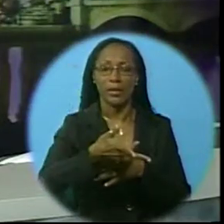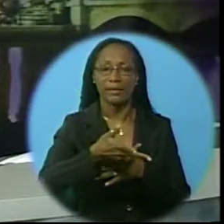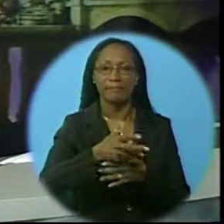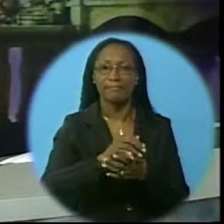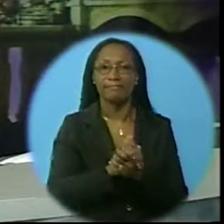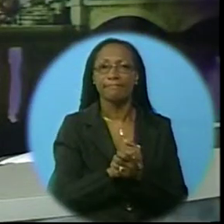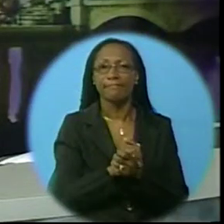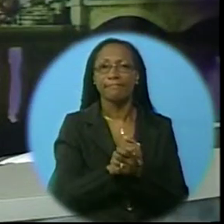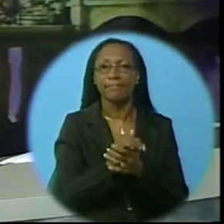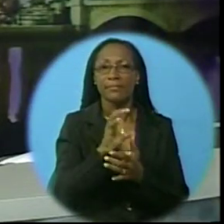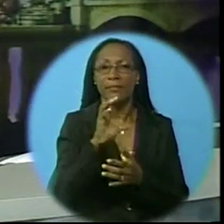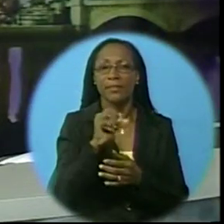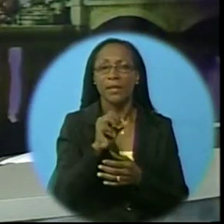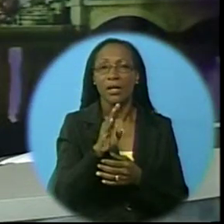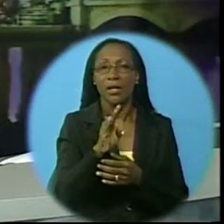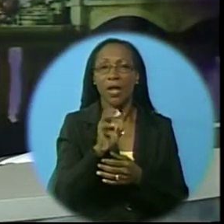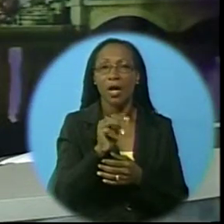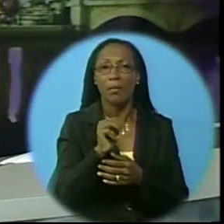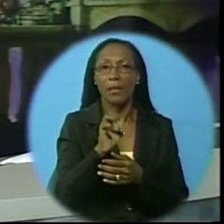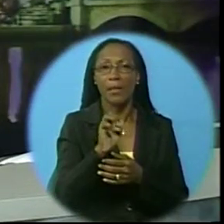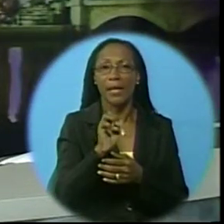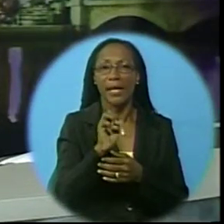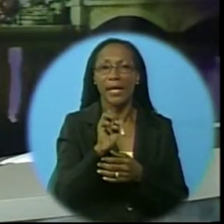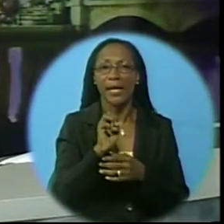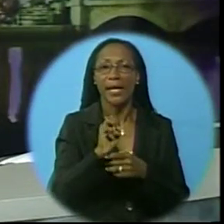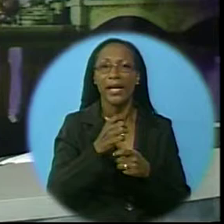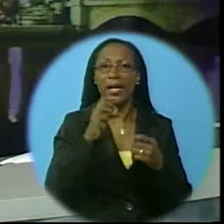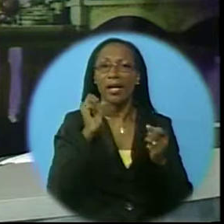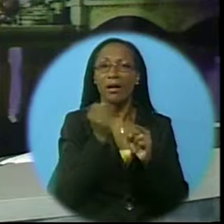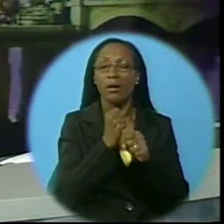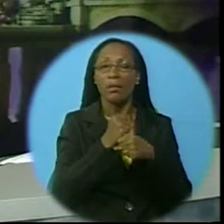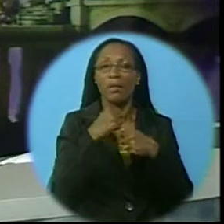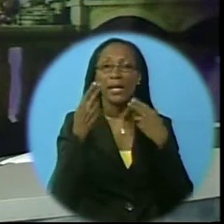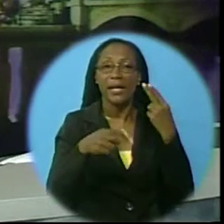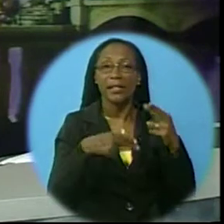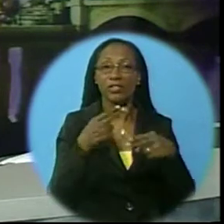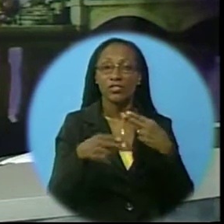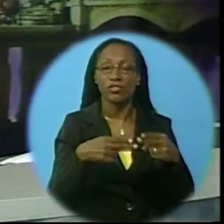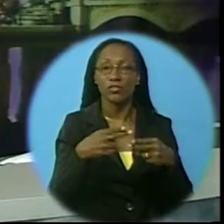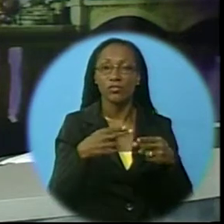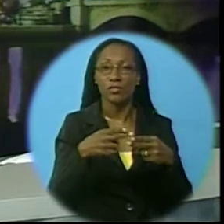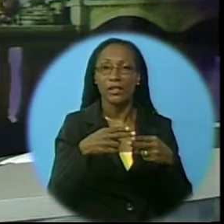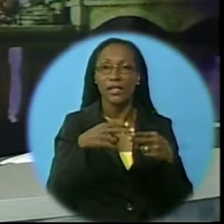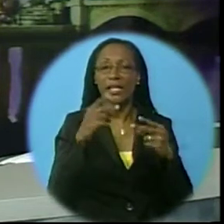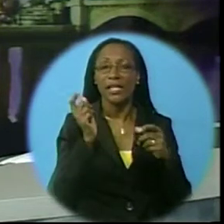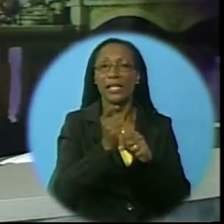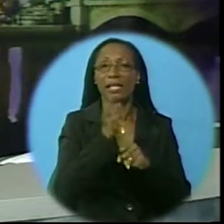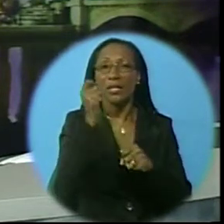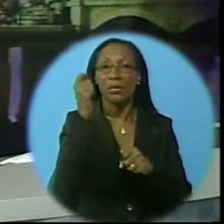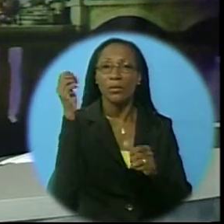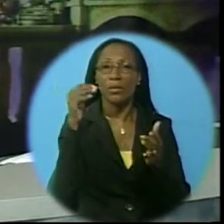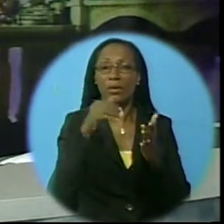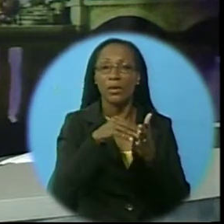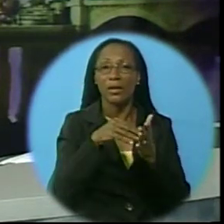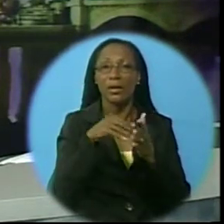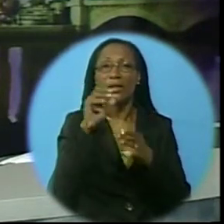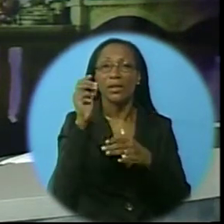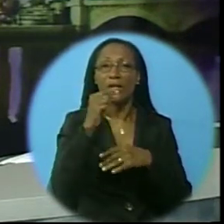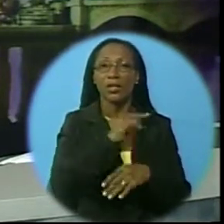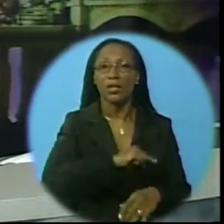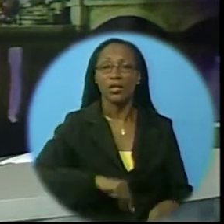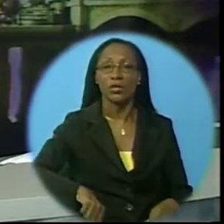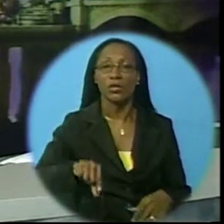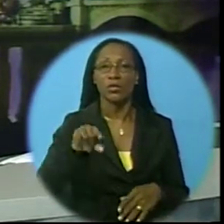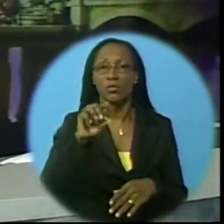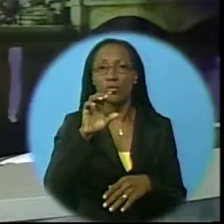Combermere created history today when they defeated Queen's College to become the first school to win a hat-trick of Lyme under-15